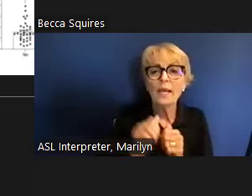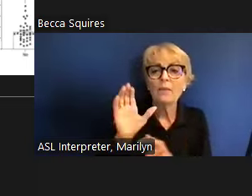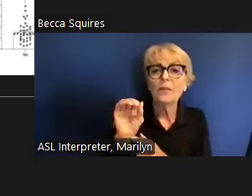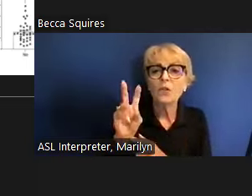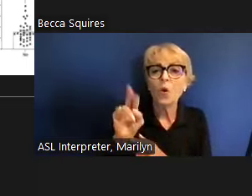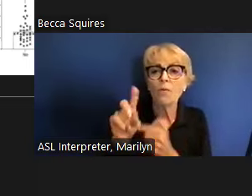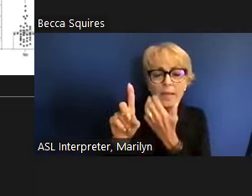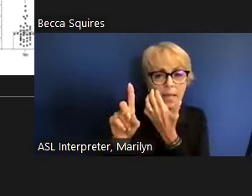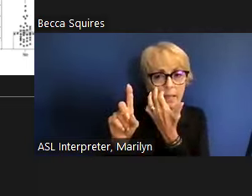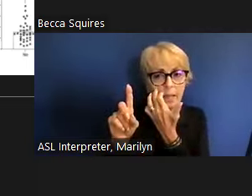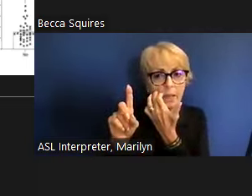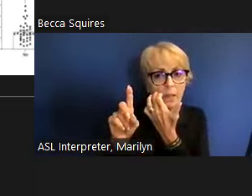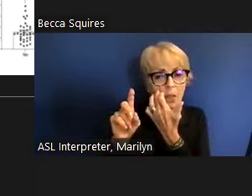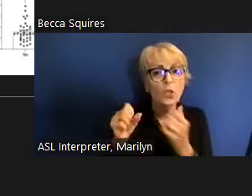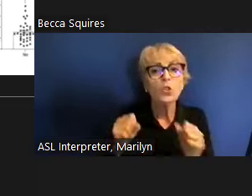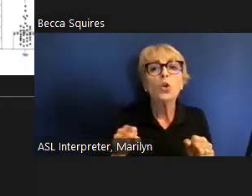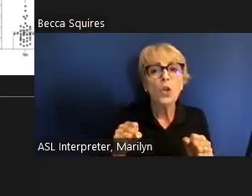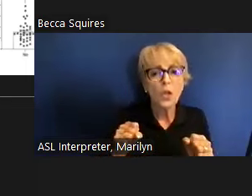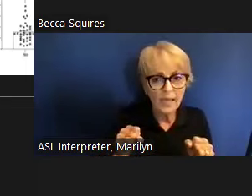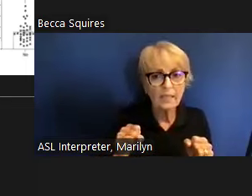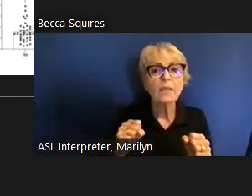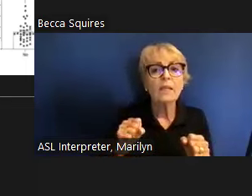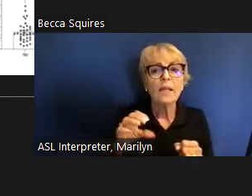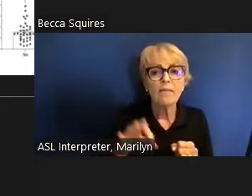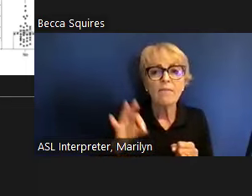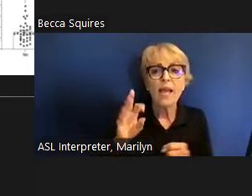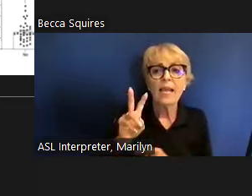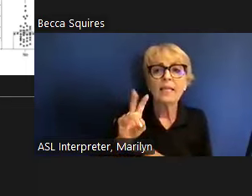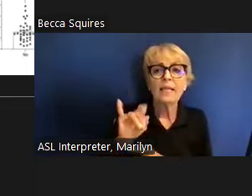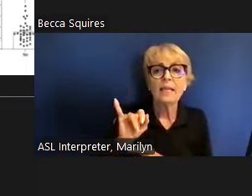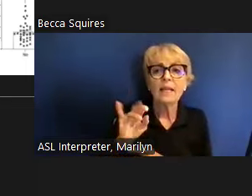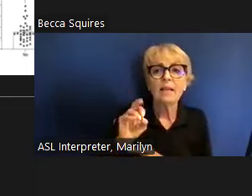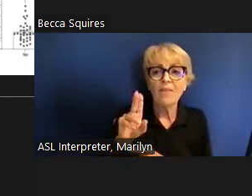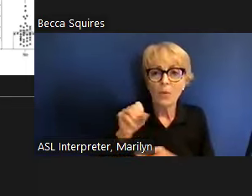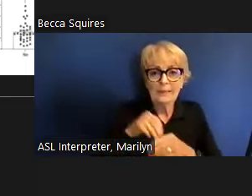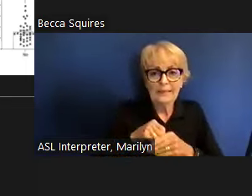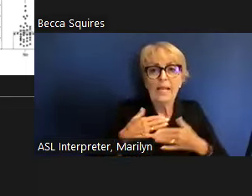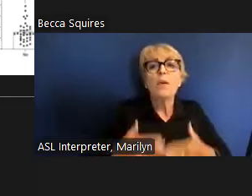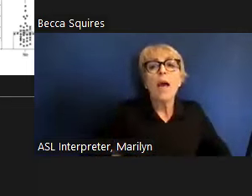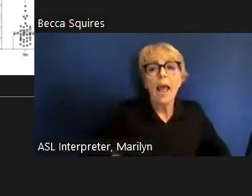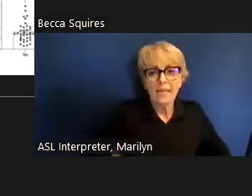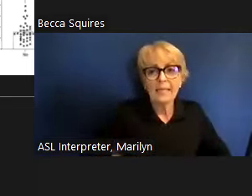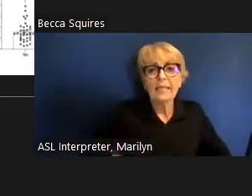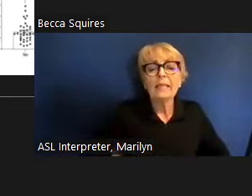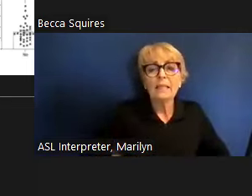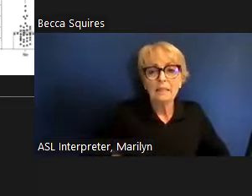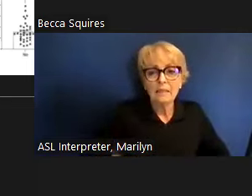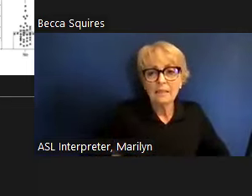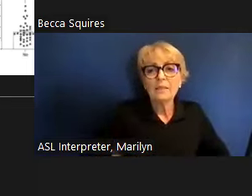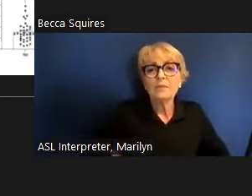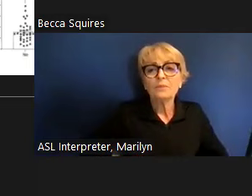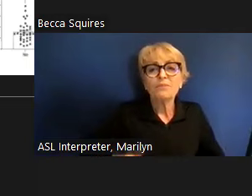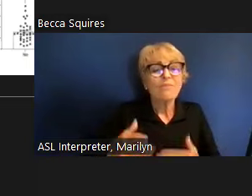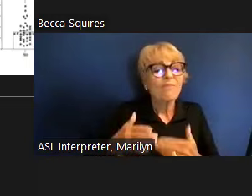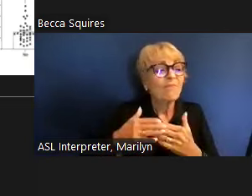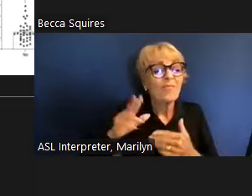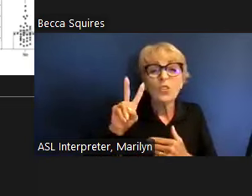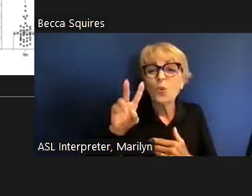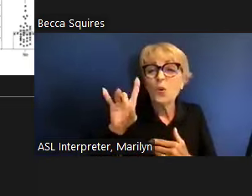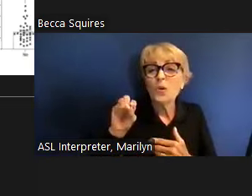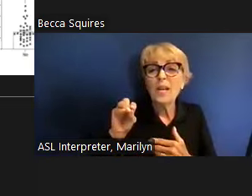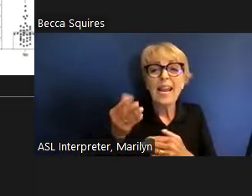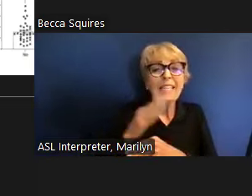COVID could find virus in the body out 280 days, so almost a year